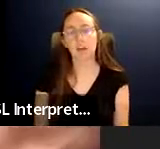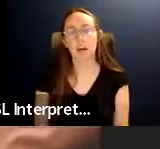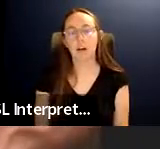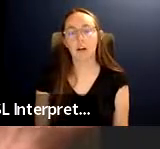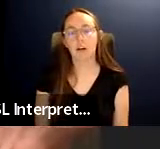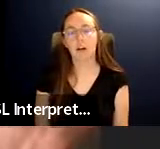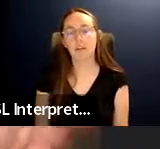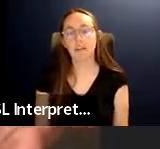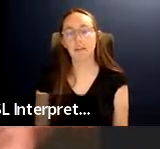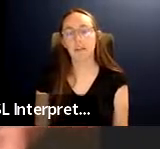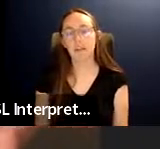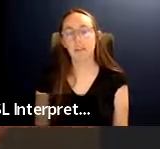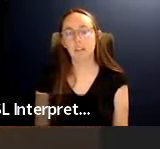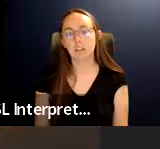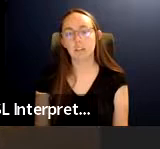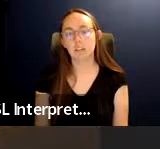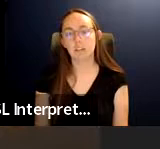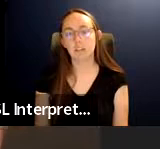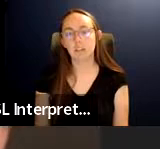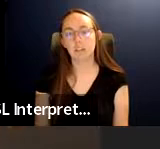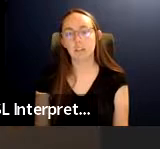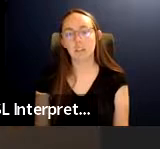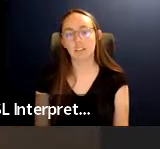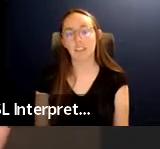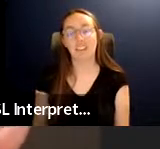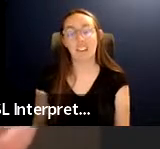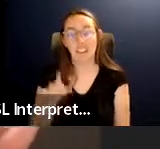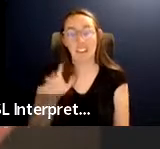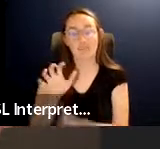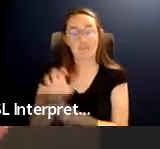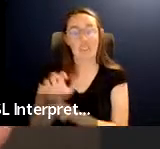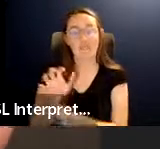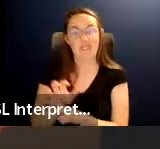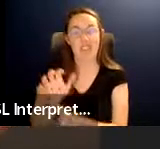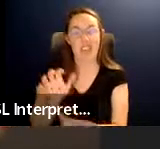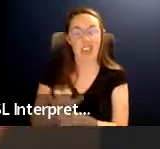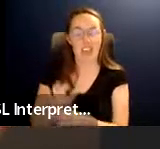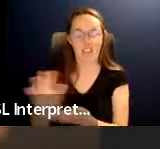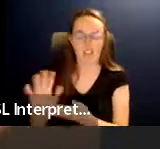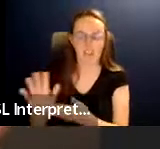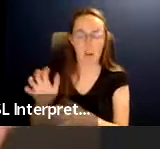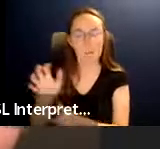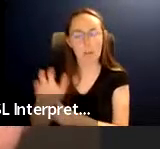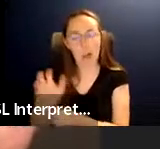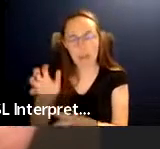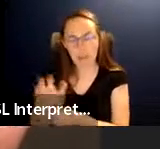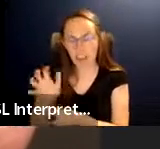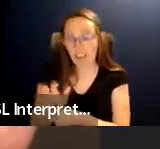And this has been quite popular. So